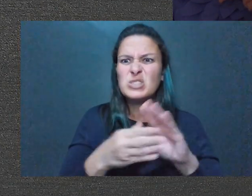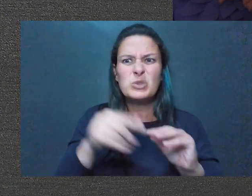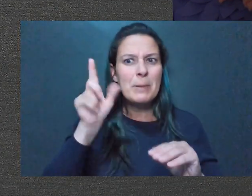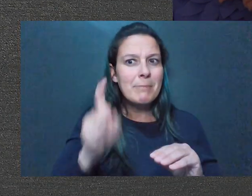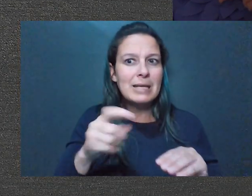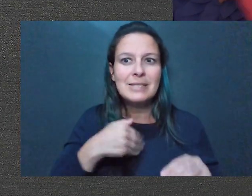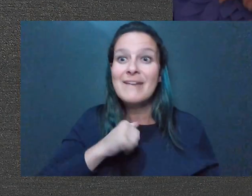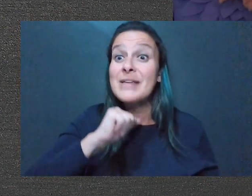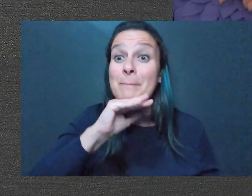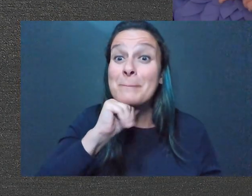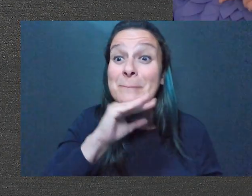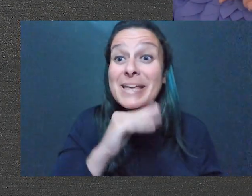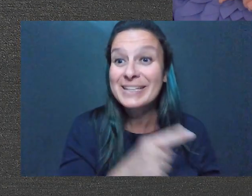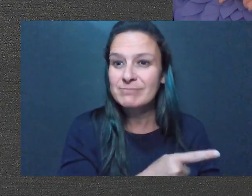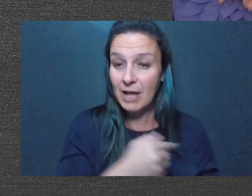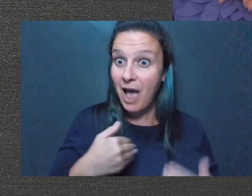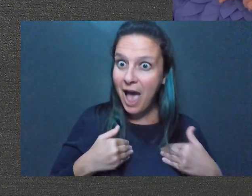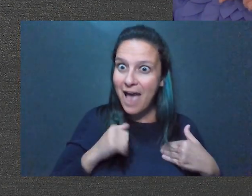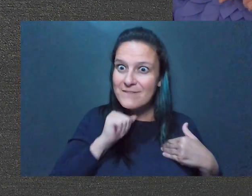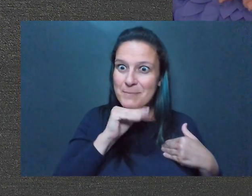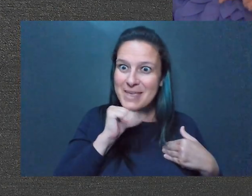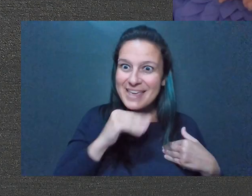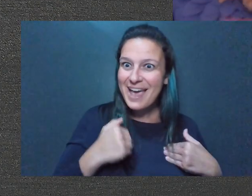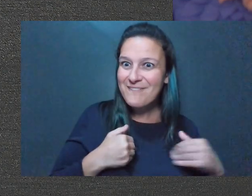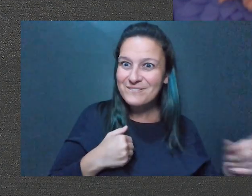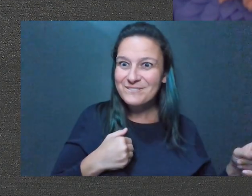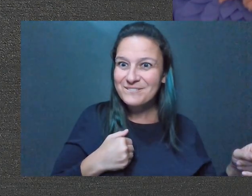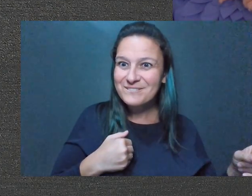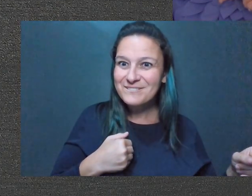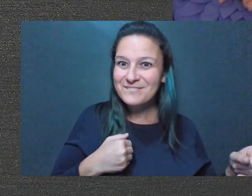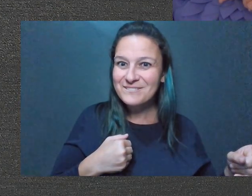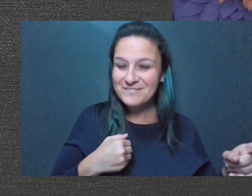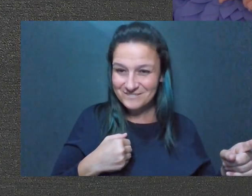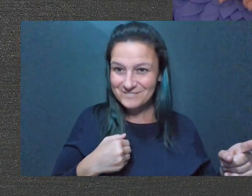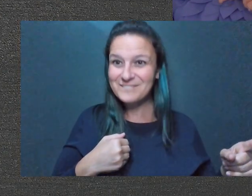pig. We've got the pig.